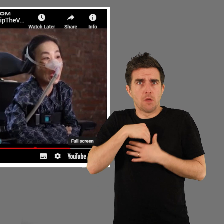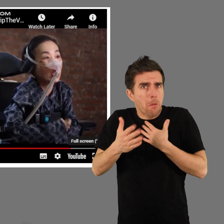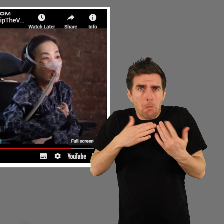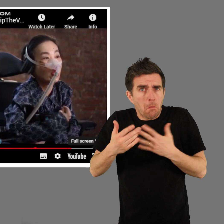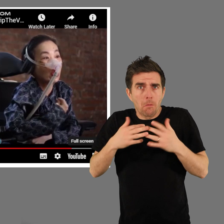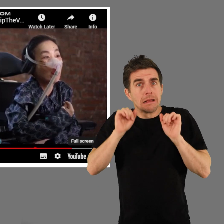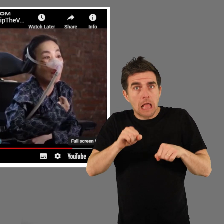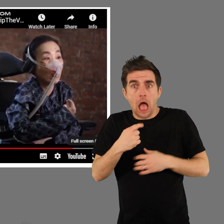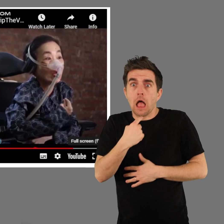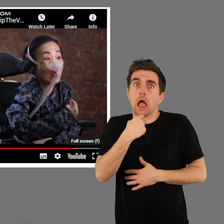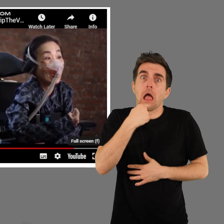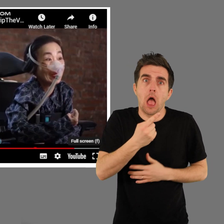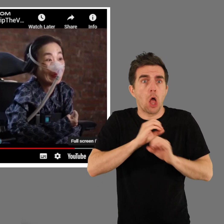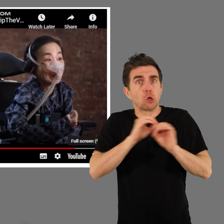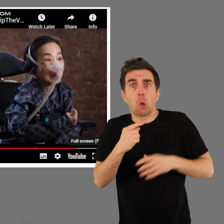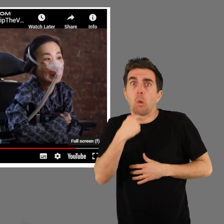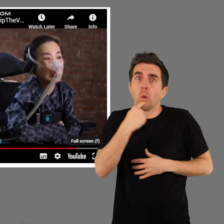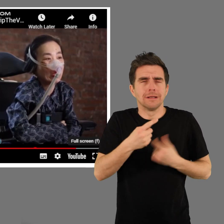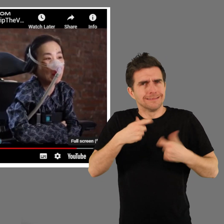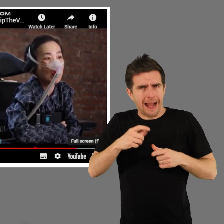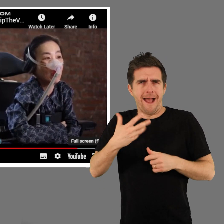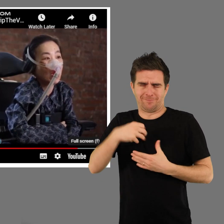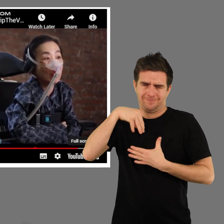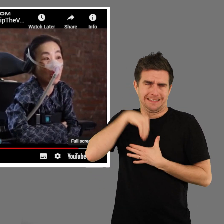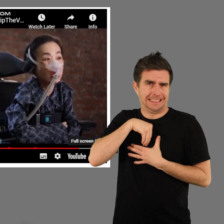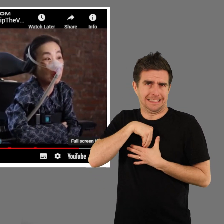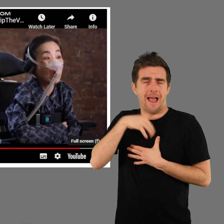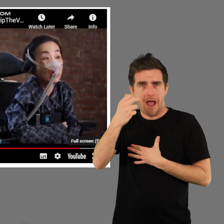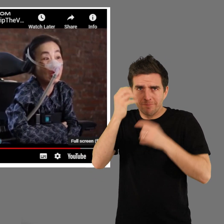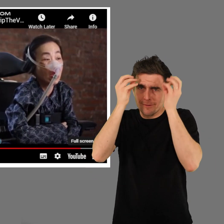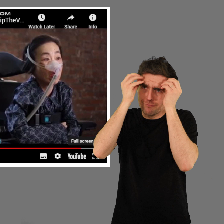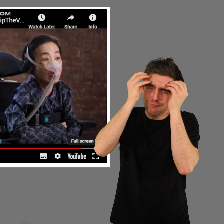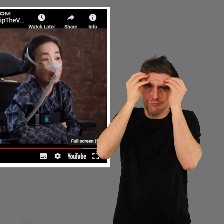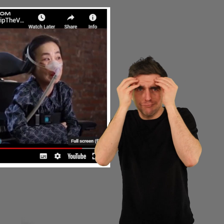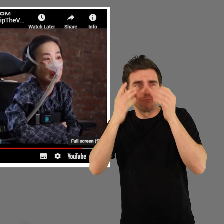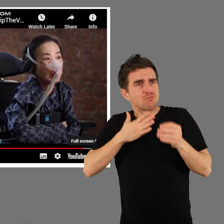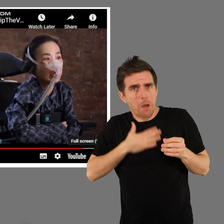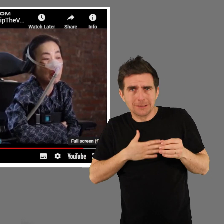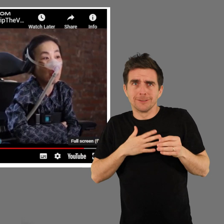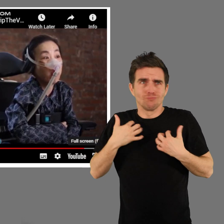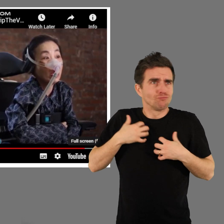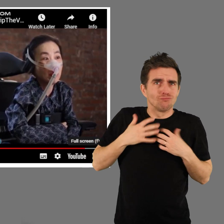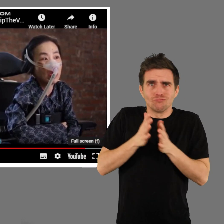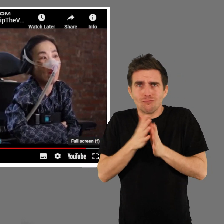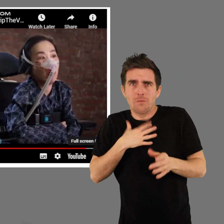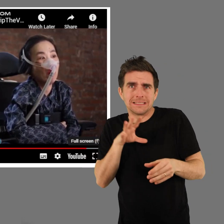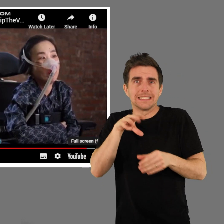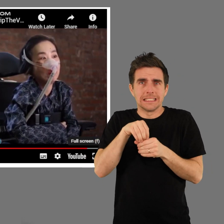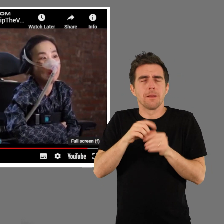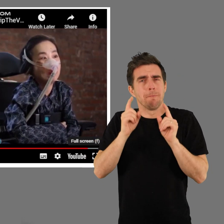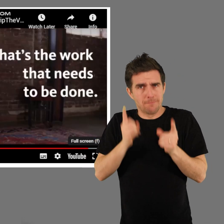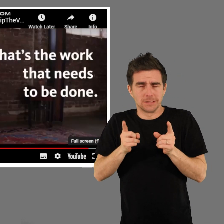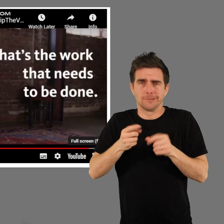it's an actual literal voice or not. People have thoughts, people have desires, people want to be